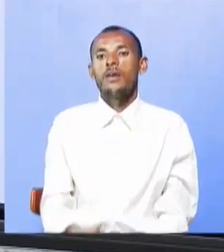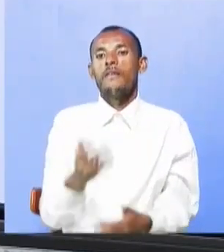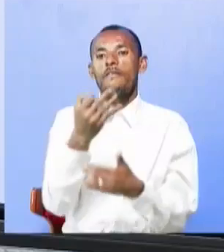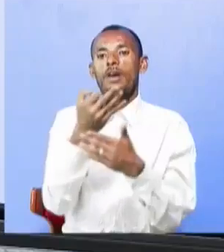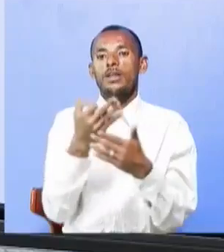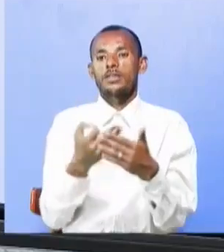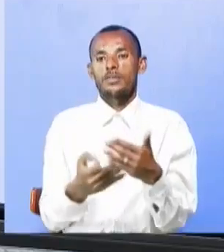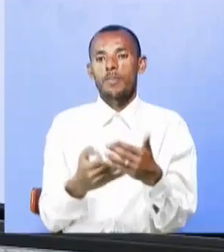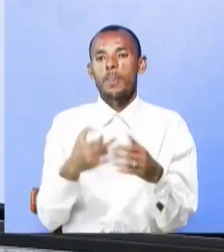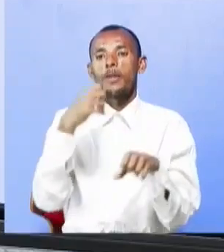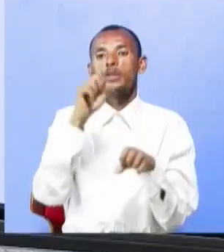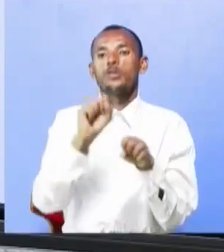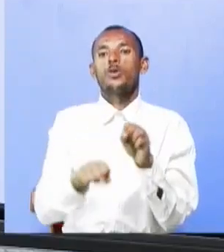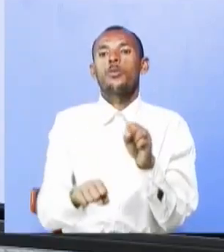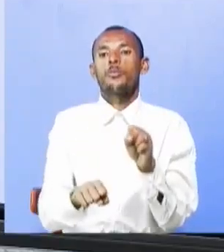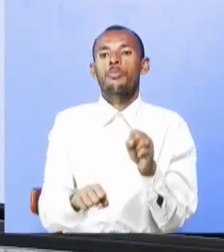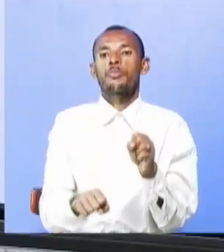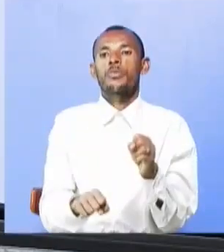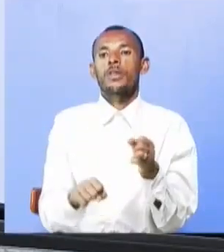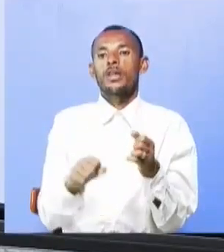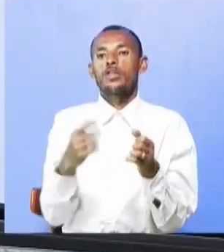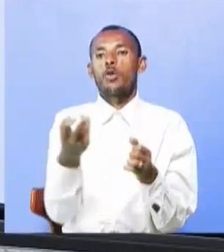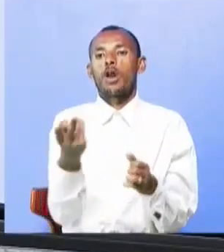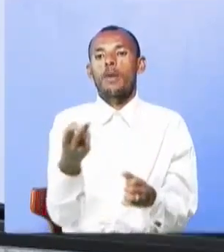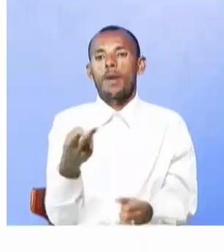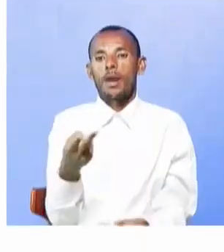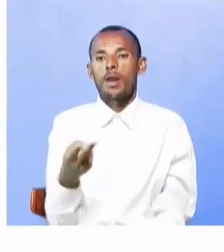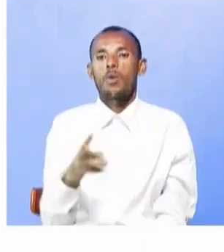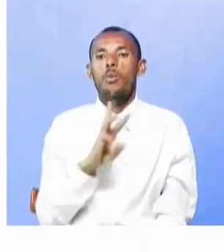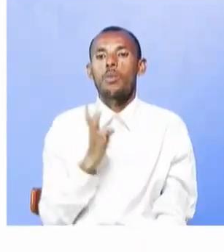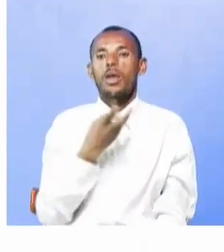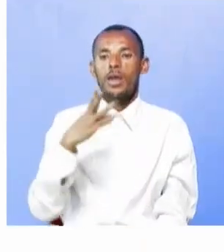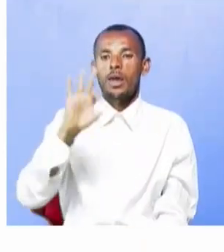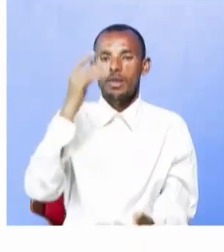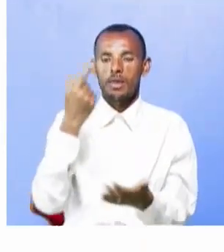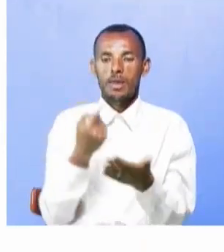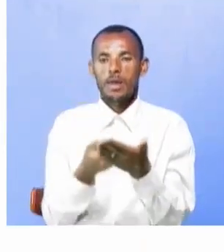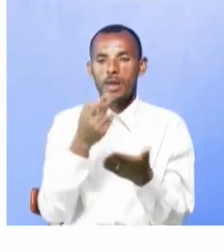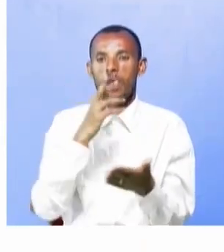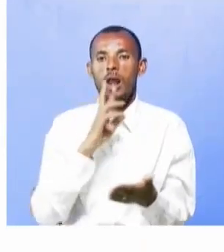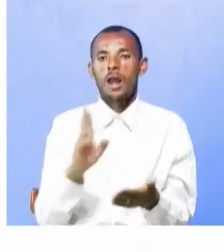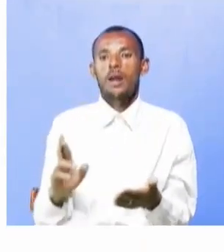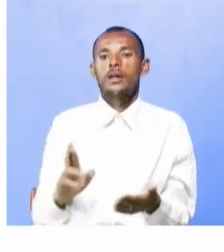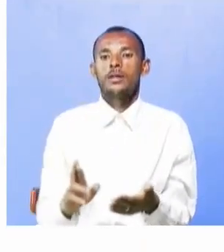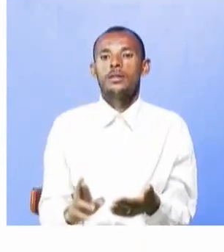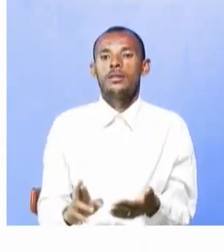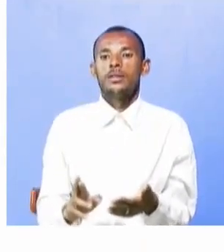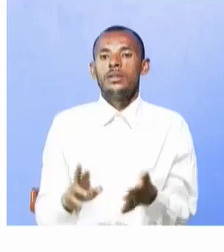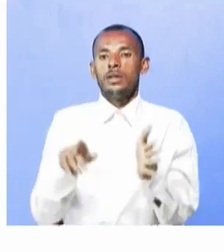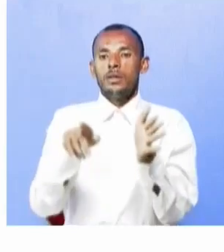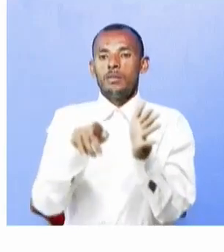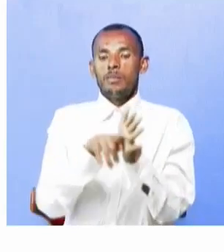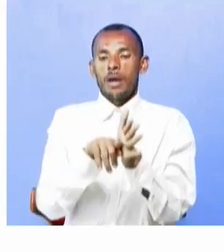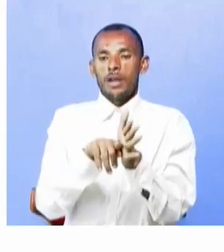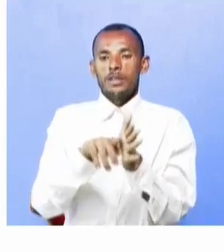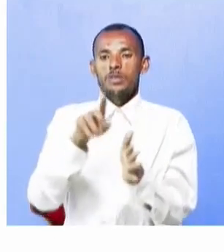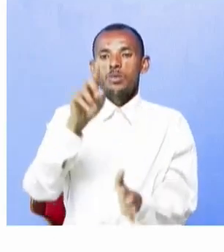function. So the order pairs that we have here are minus